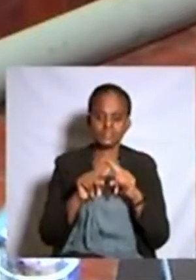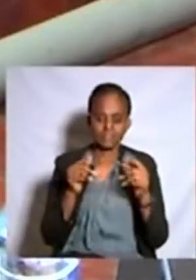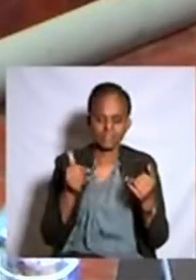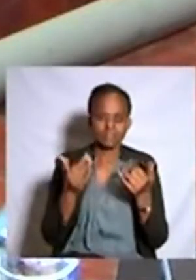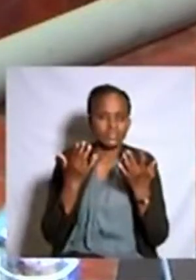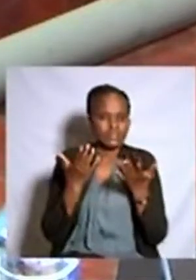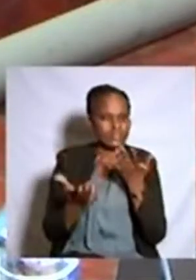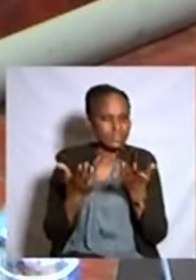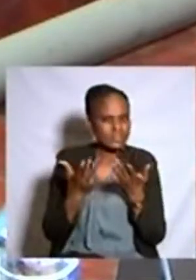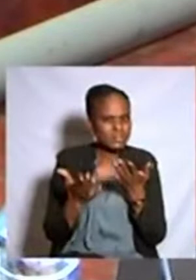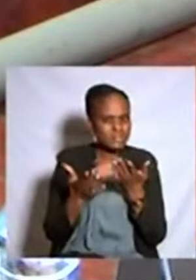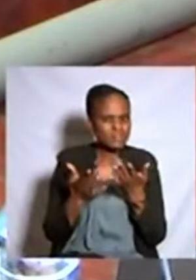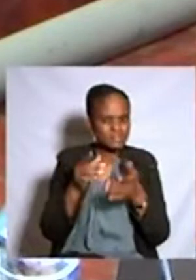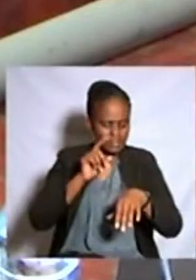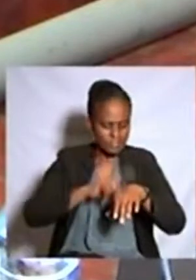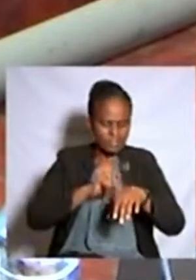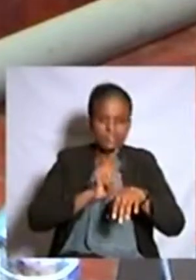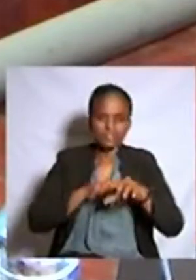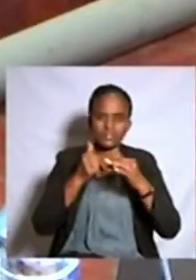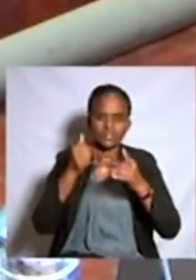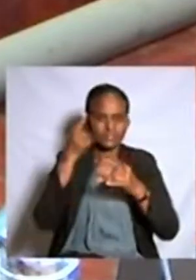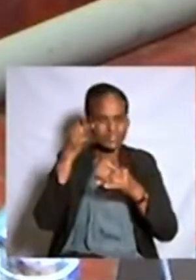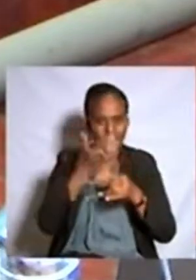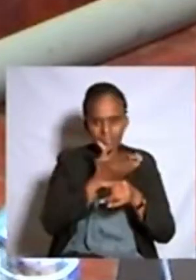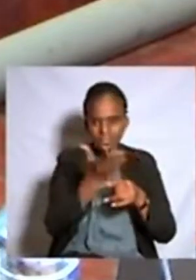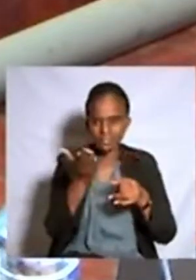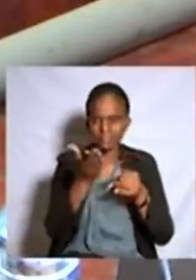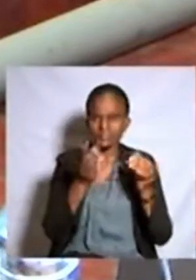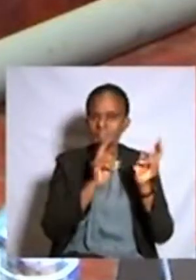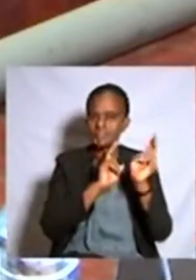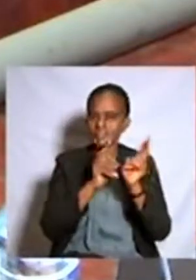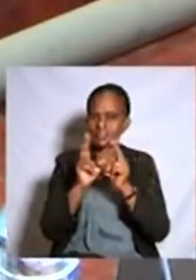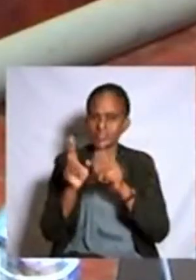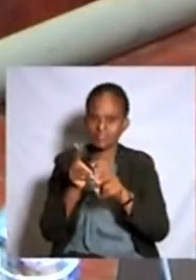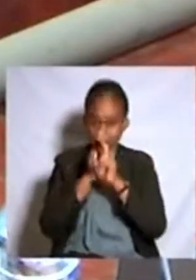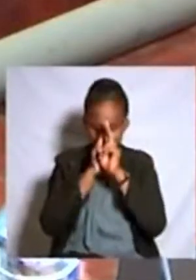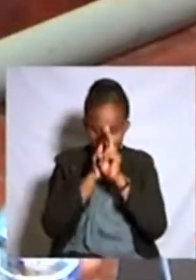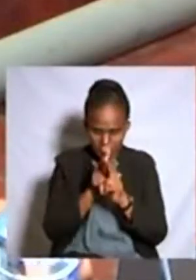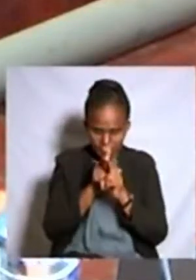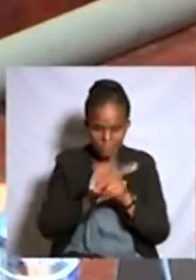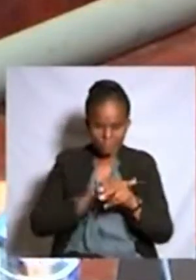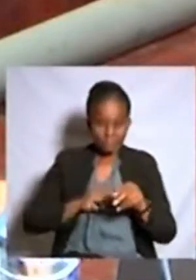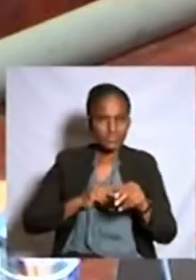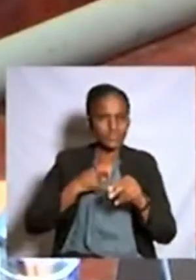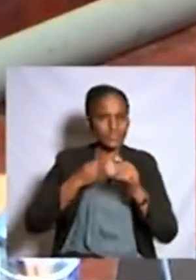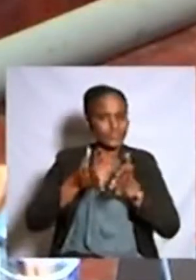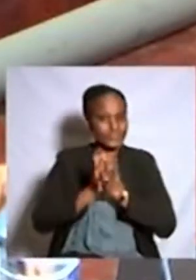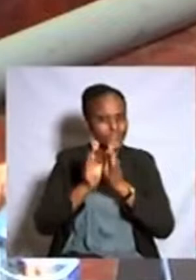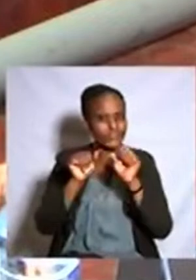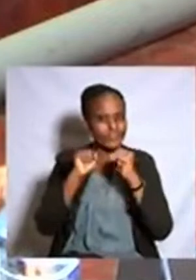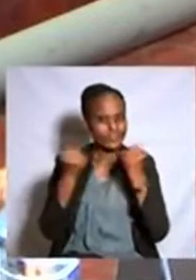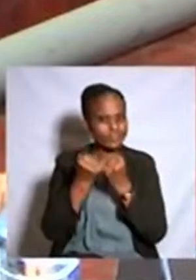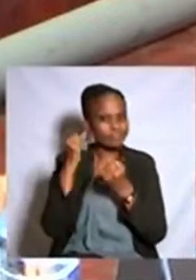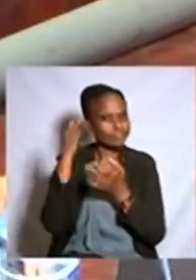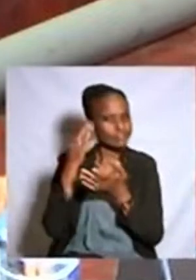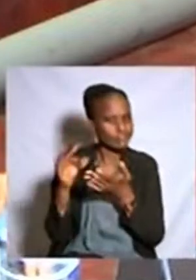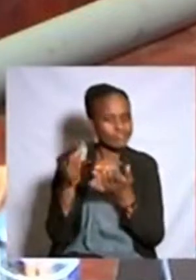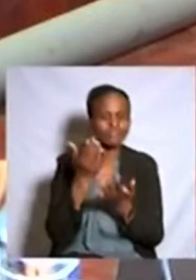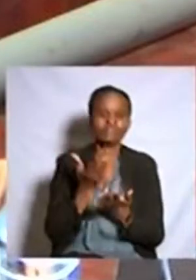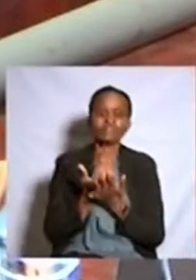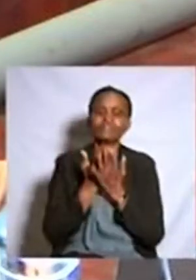perhaps to get an estimated time frame for the purposes of answering the honorable member, I will ask our society secretary perhaps to